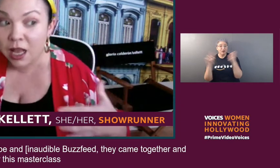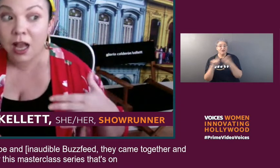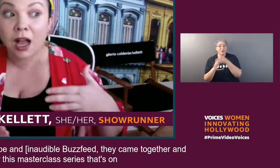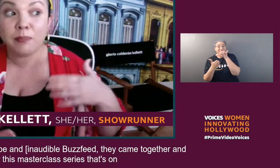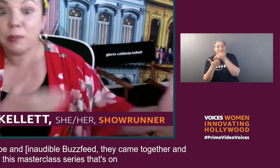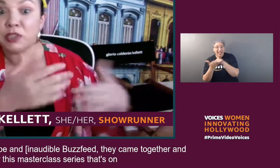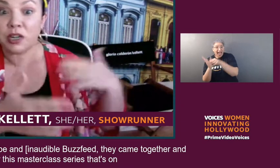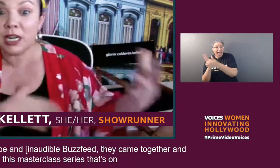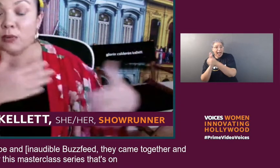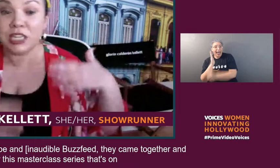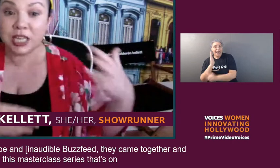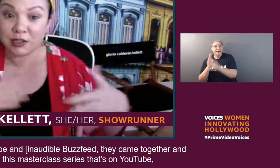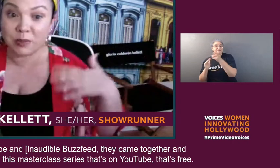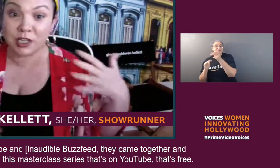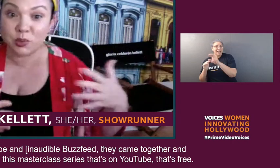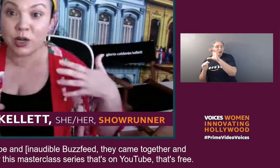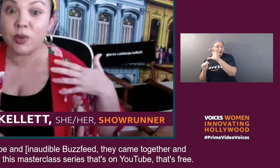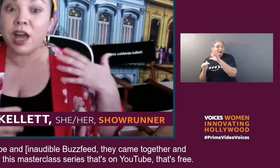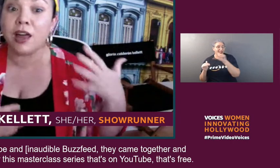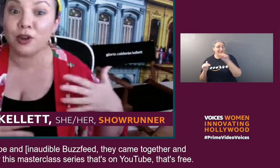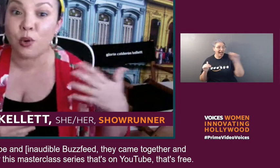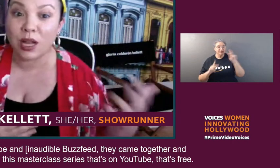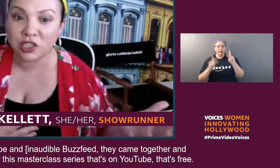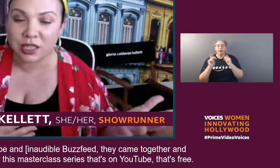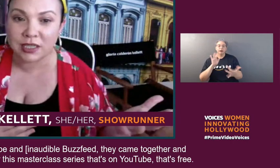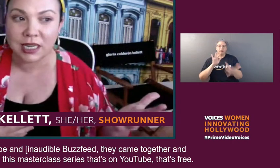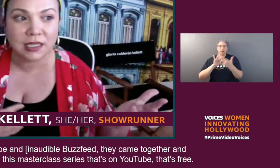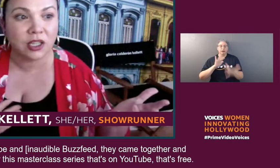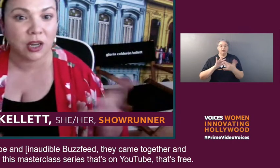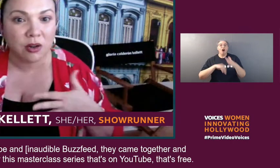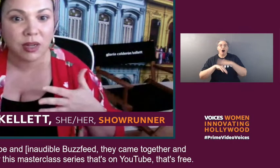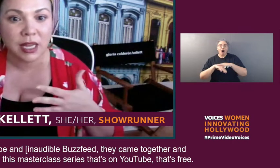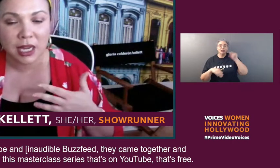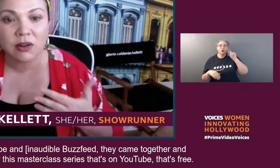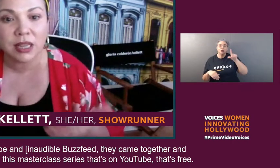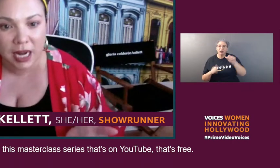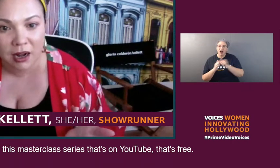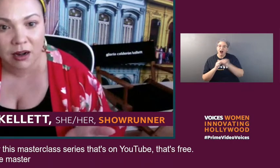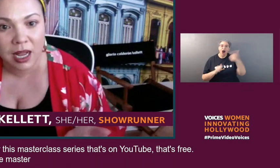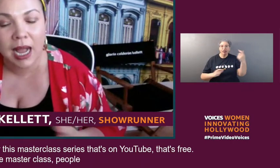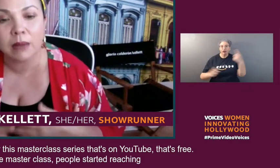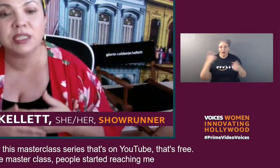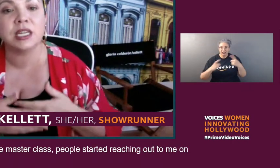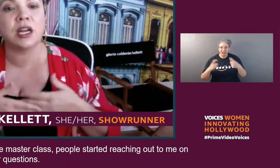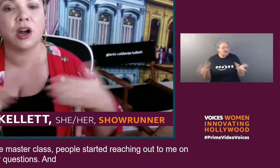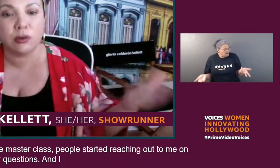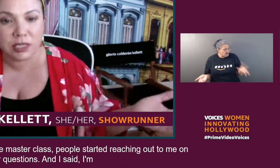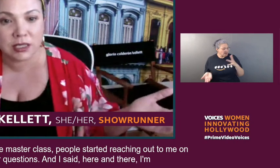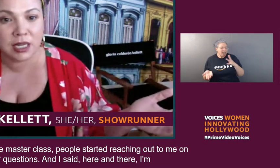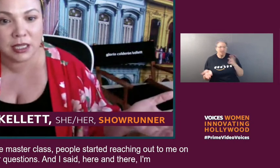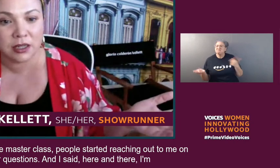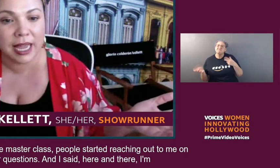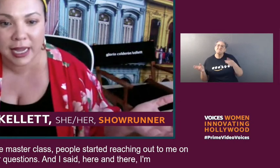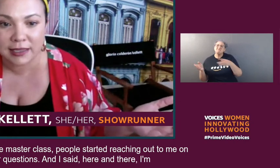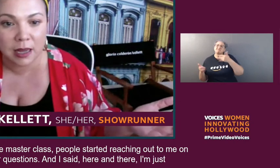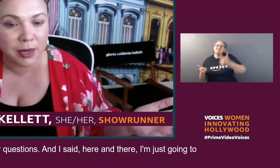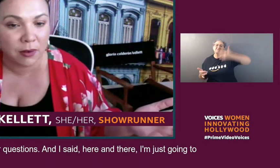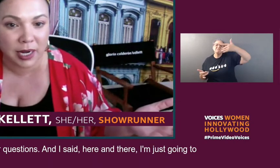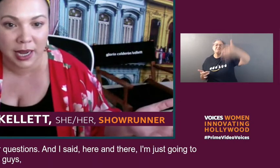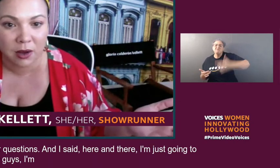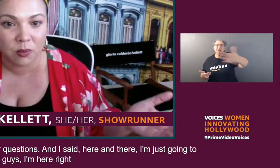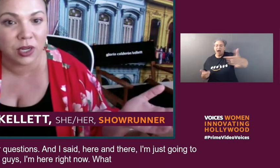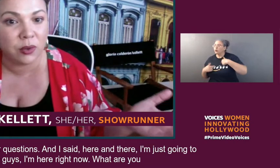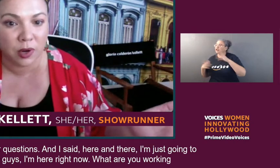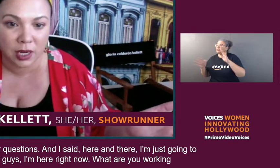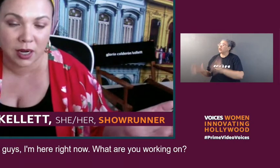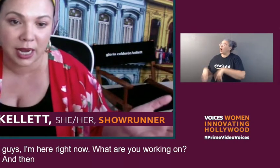masterclass, people started reaching out to me on Twitter with other questions. And I said, you know, here and there, I'm just going to host a little, hey guys, I'm